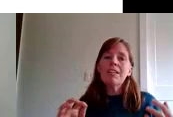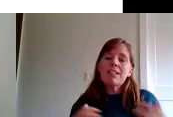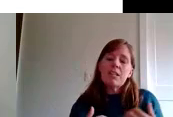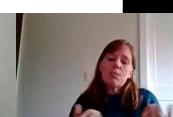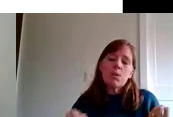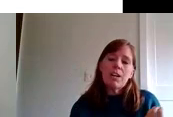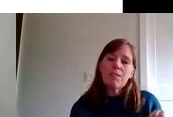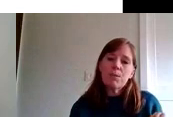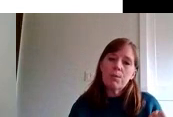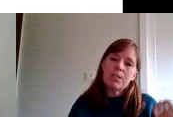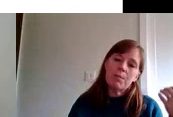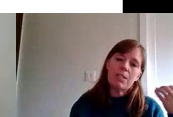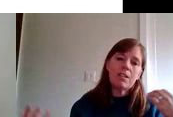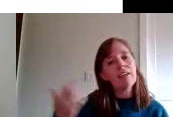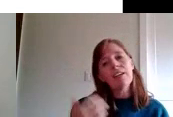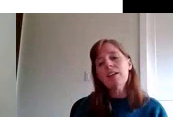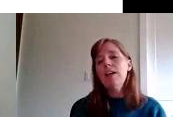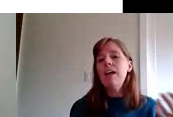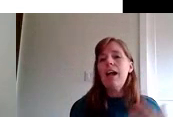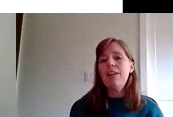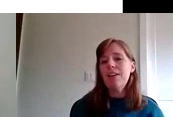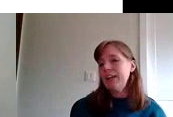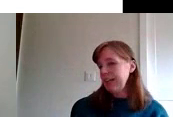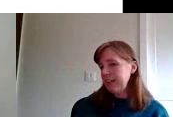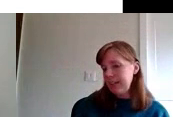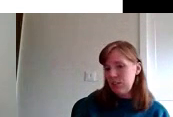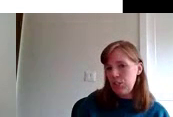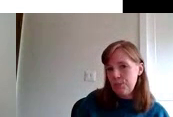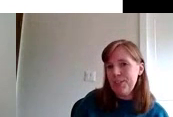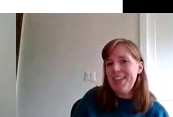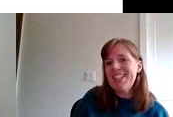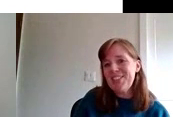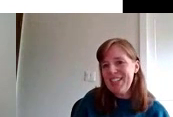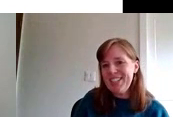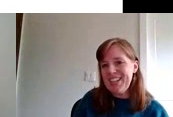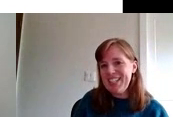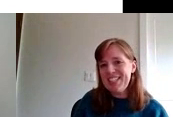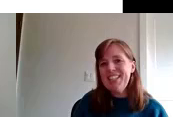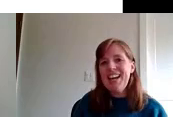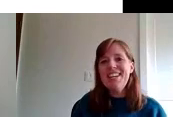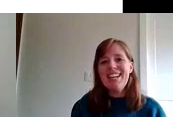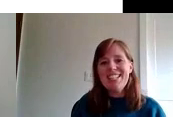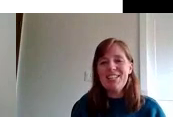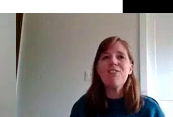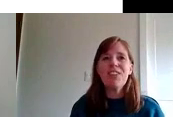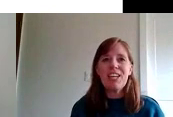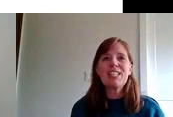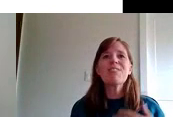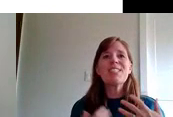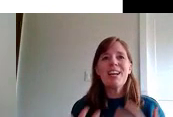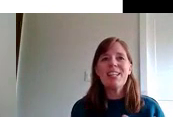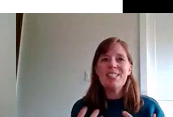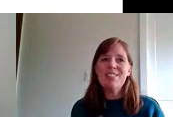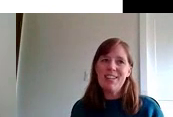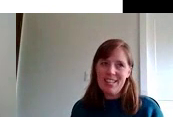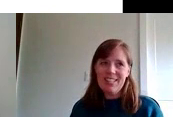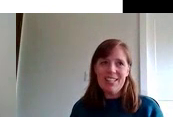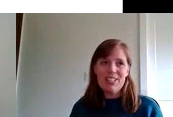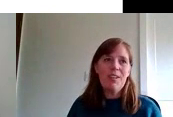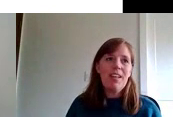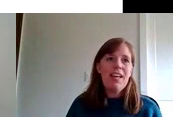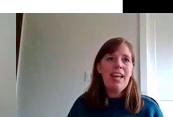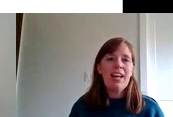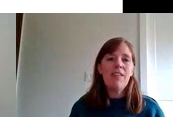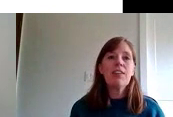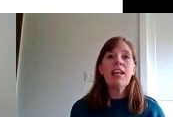being able to, and this is more comfortable when somebody's talking and not yelling at you. So that's always a nice thing when you feel like someone's talking to you, not